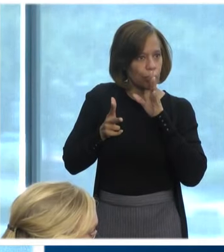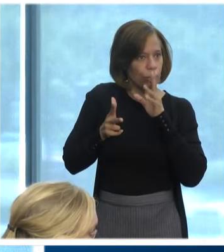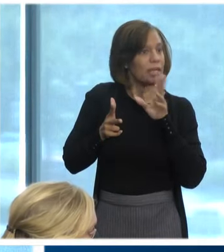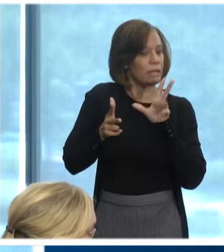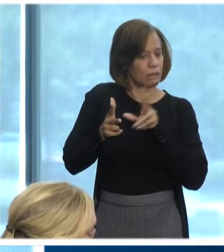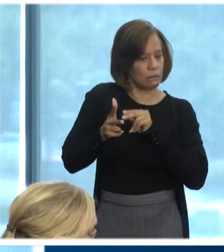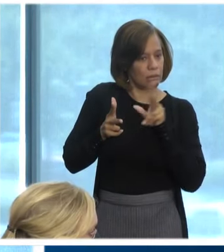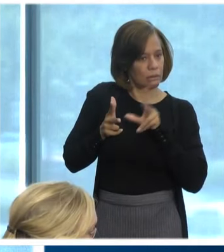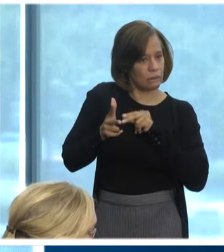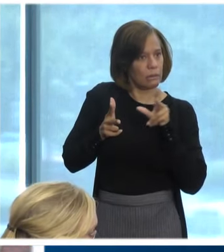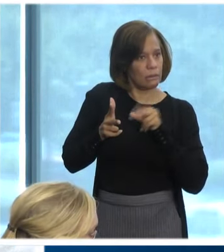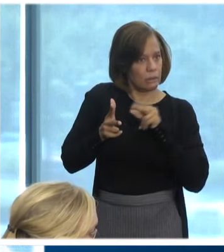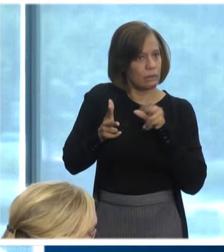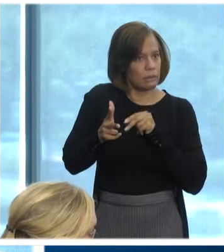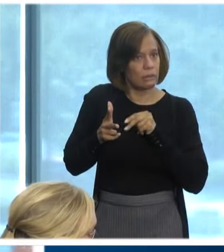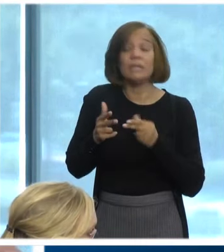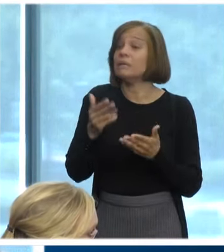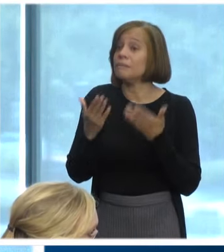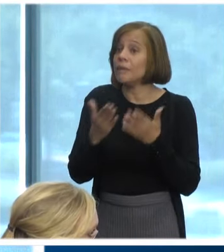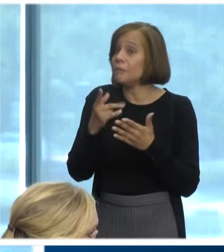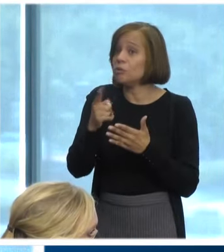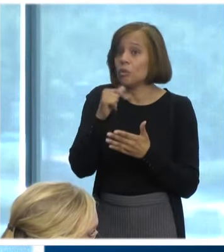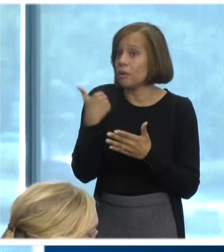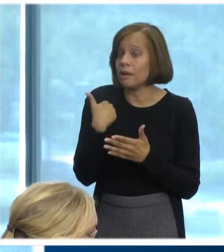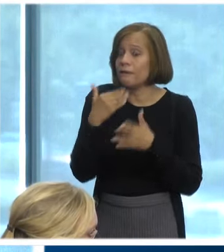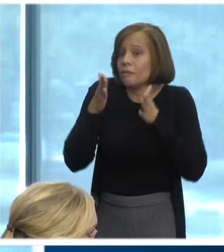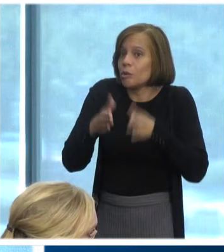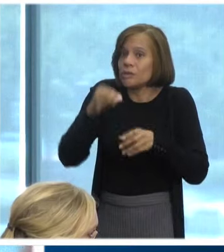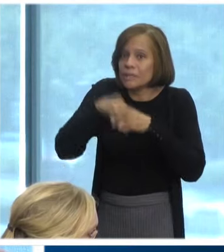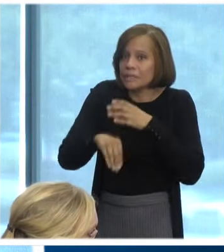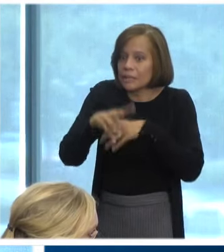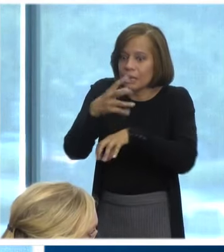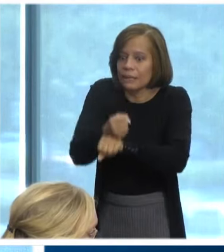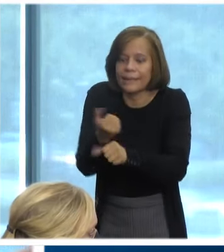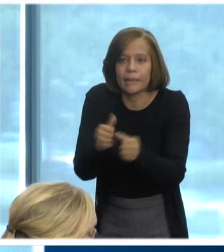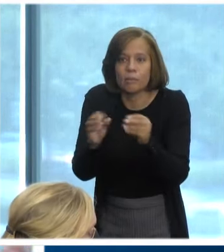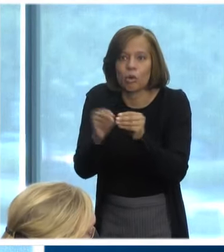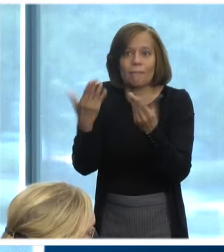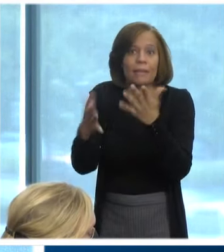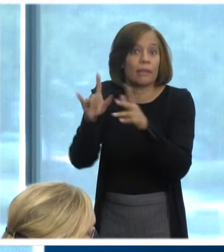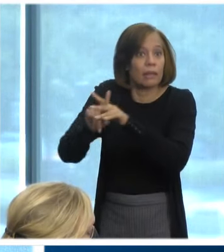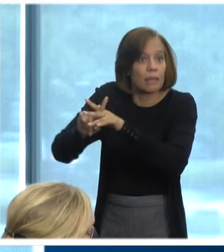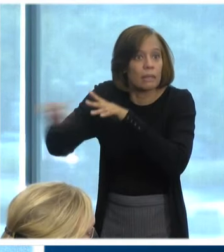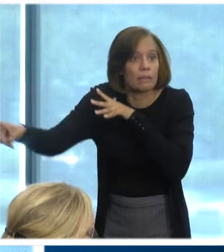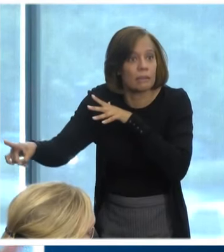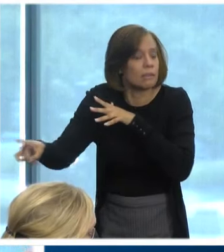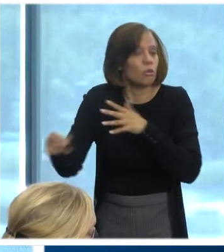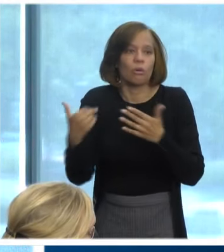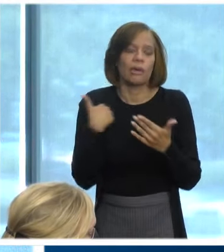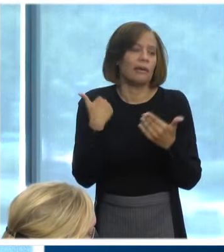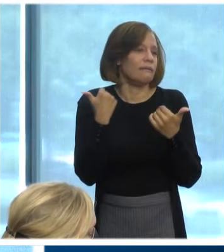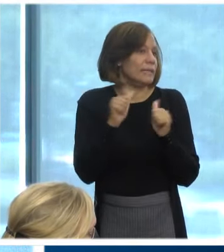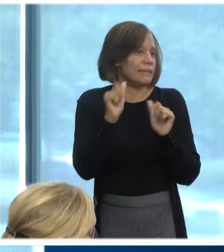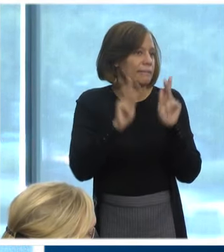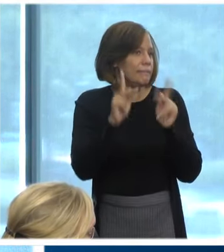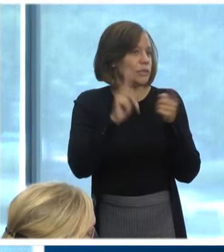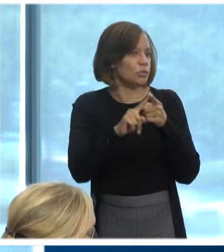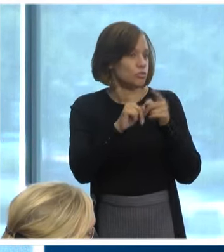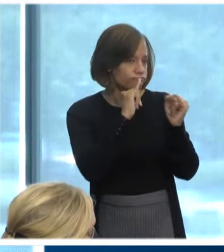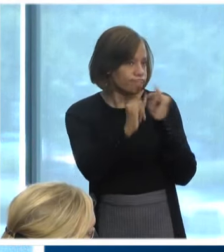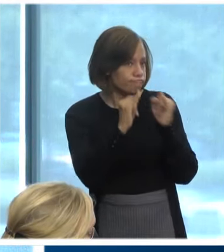person in custody, you may have used force, they may have fled if it's just a dispersal agent, and you may not have them, so you don't have anyone there to interview. So the